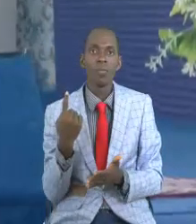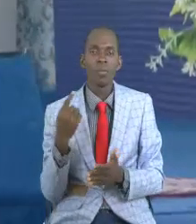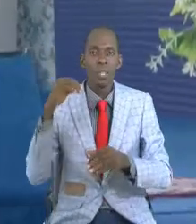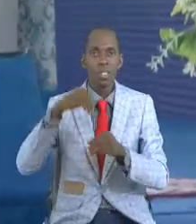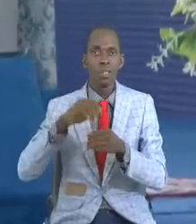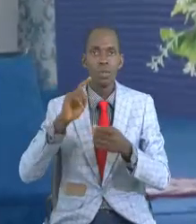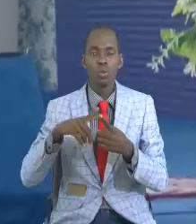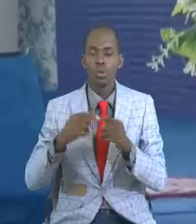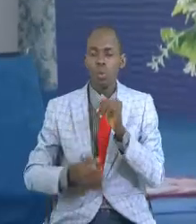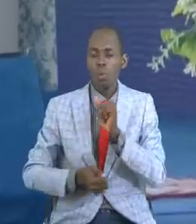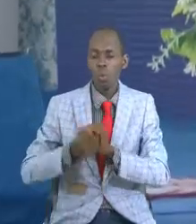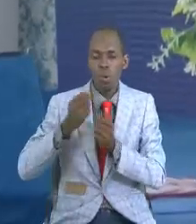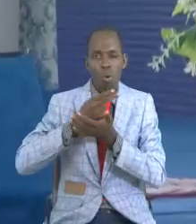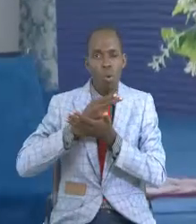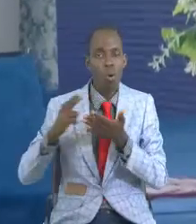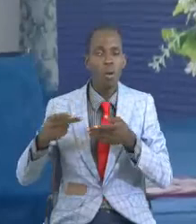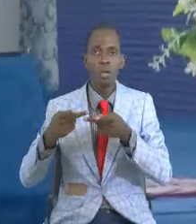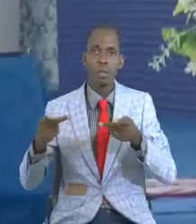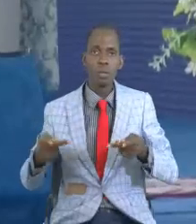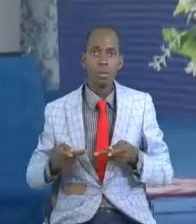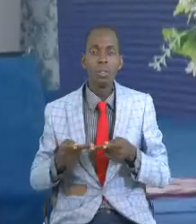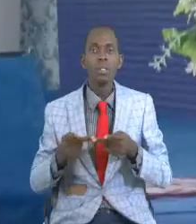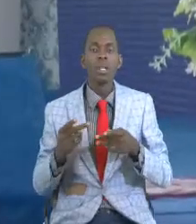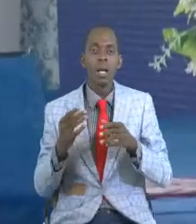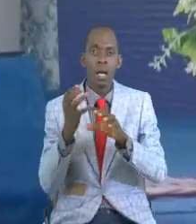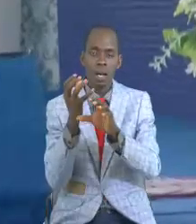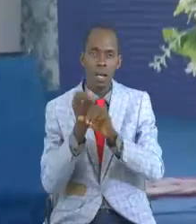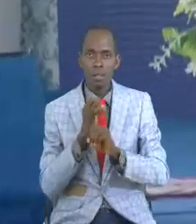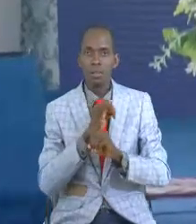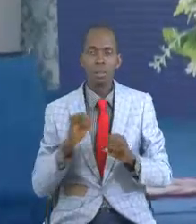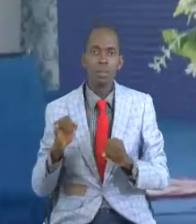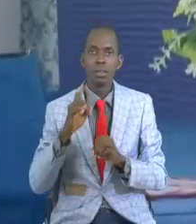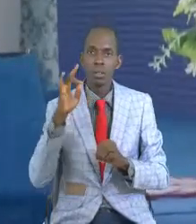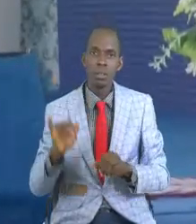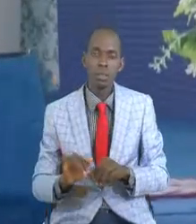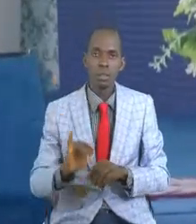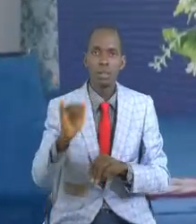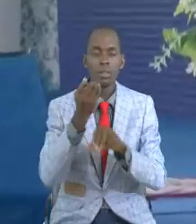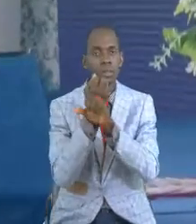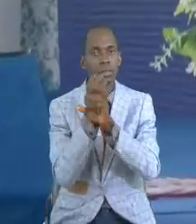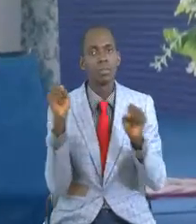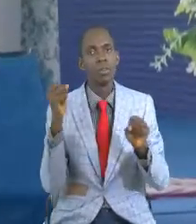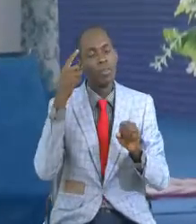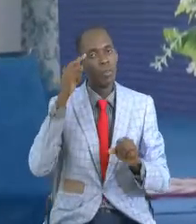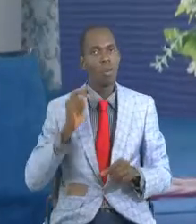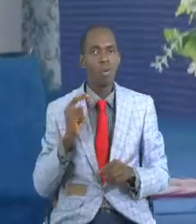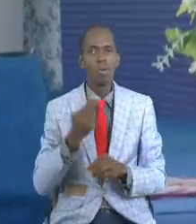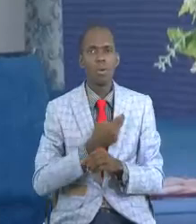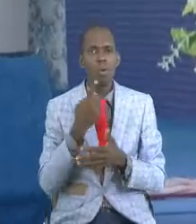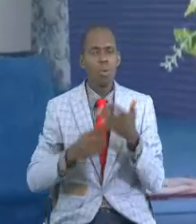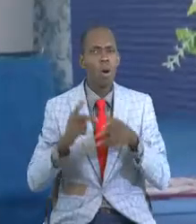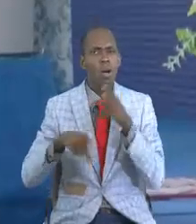holy place, having obtained eternal redemption for us. What kind of